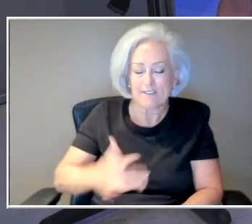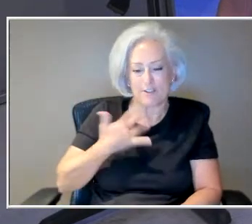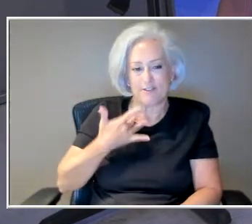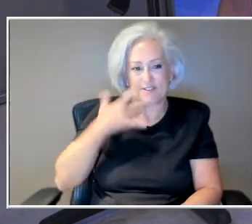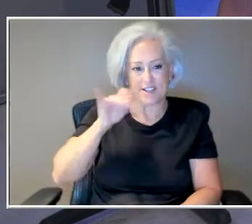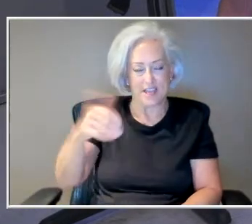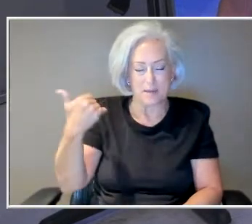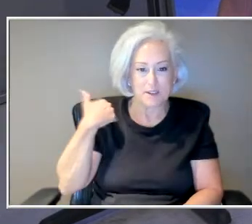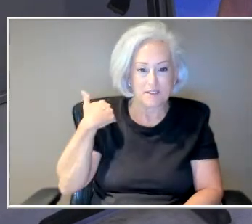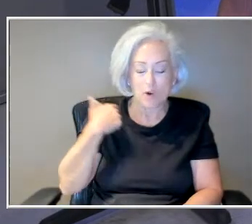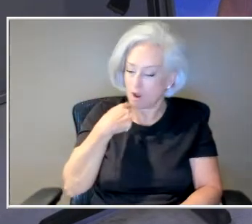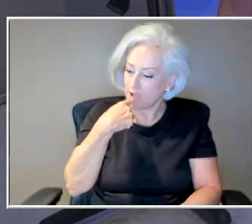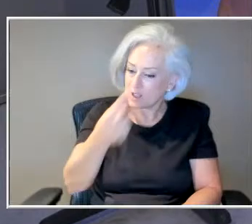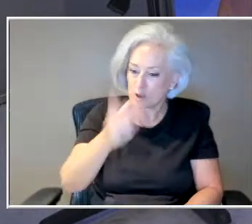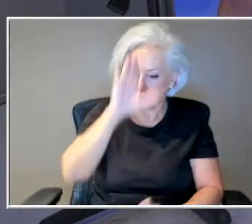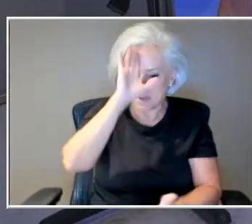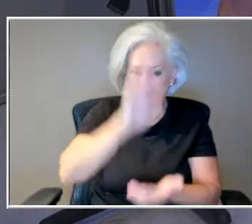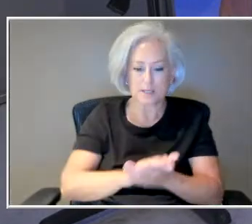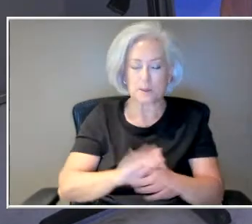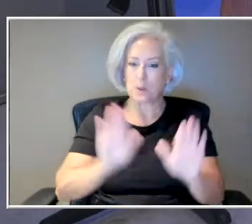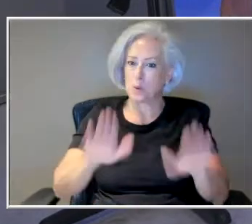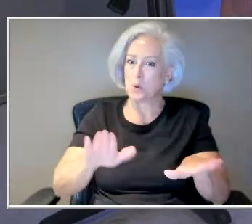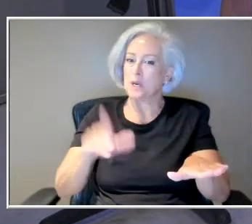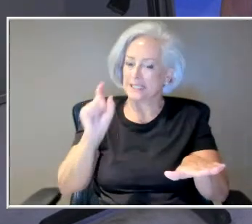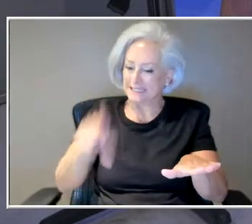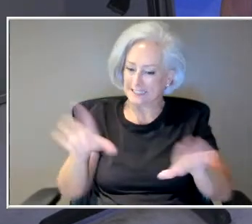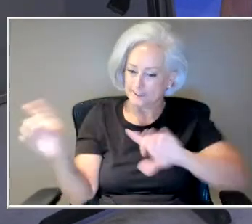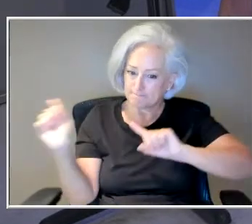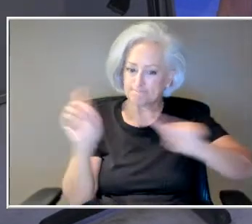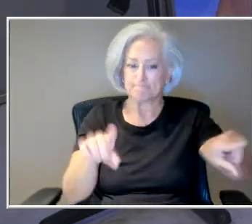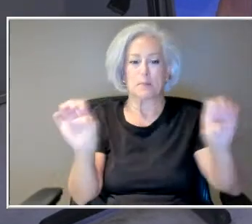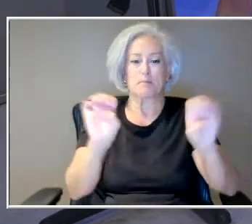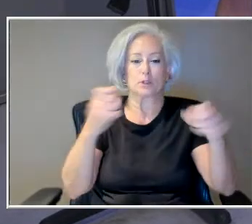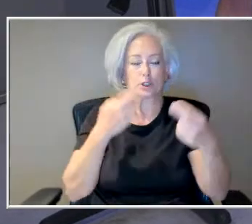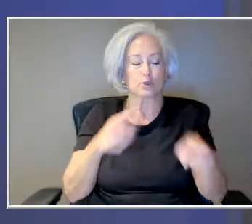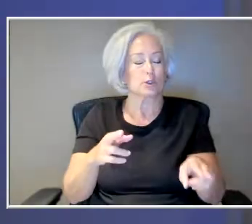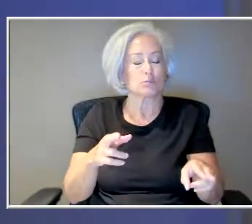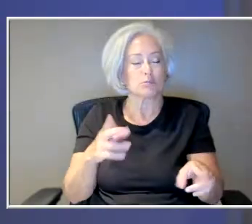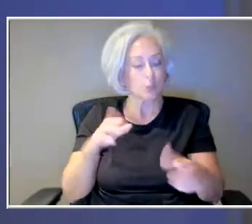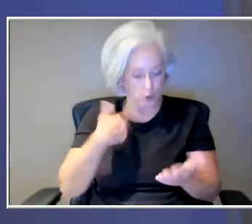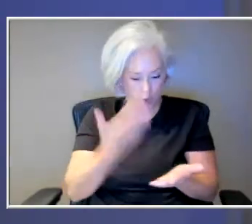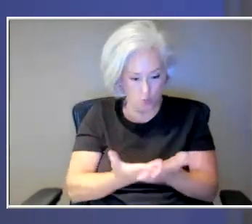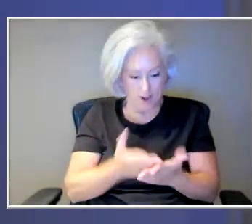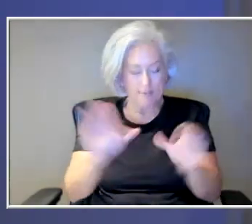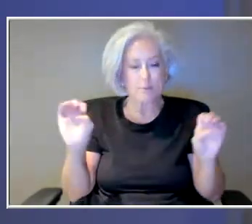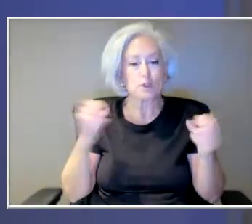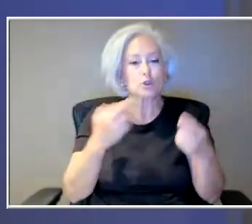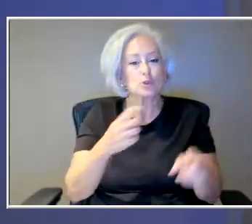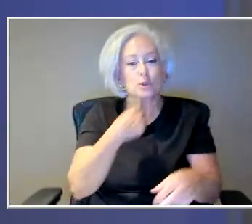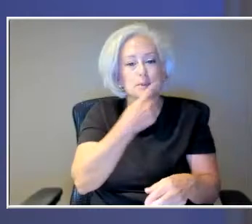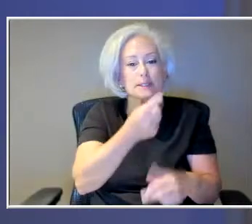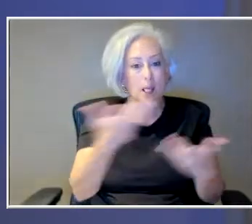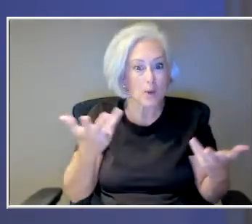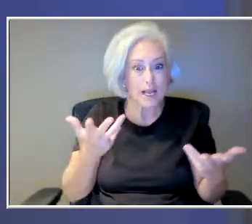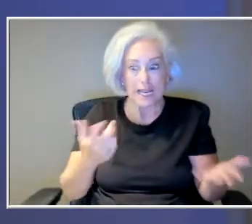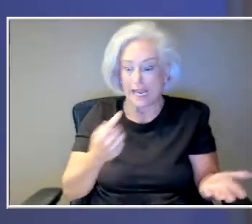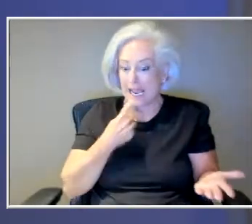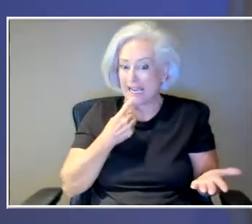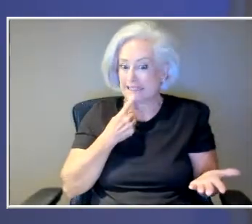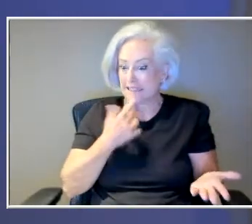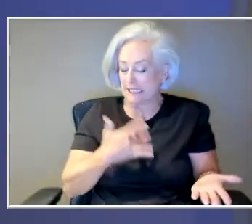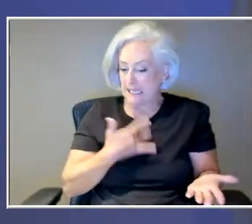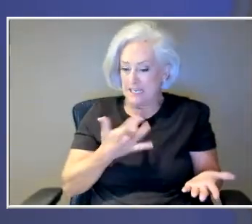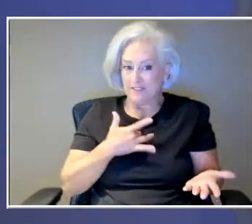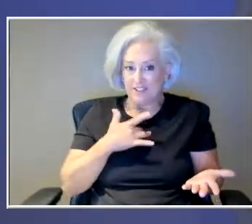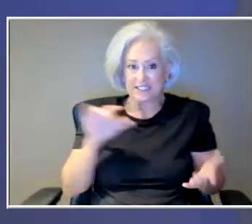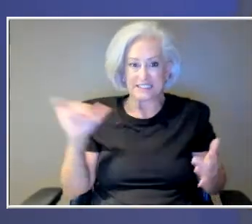immediately, you've got to take me to the emergency room. So you go to the emergency room. What do you tell them? So I told him, I said, it feels like I've had the worst